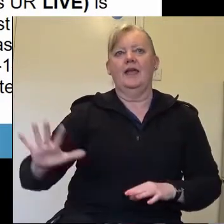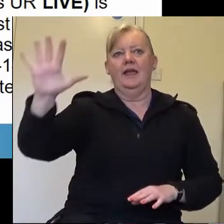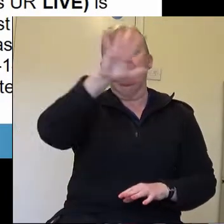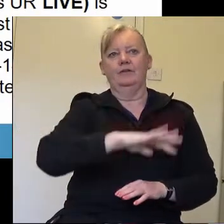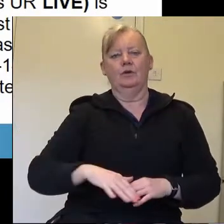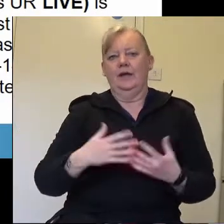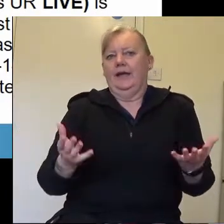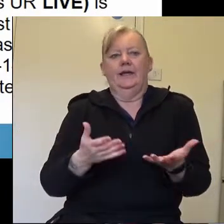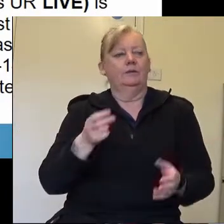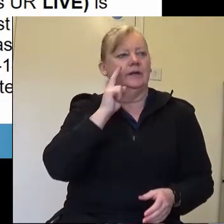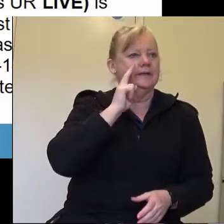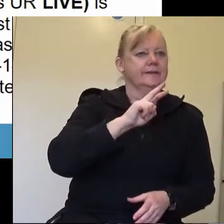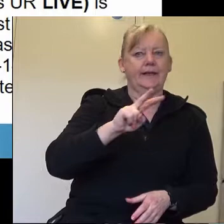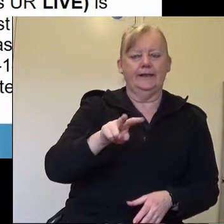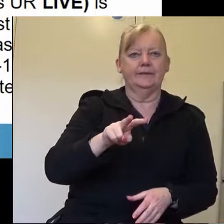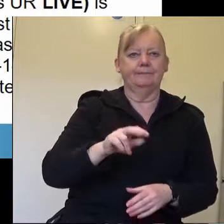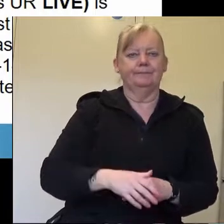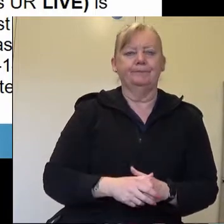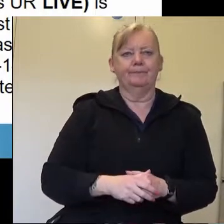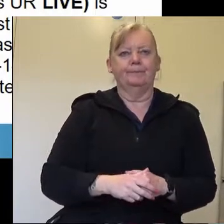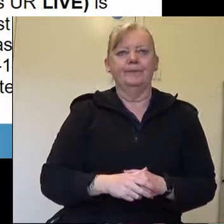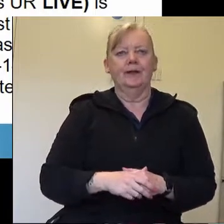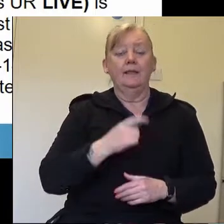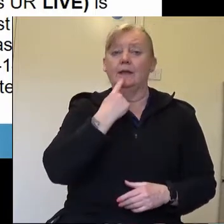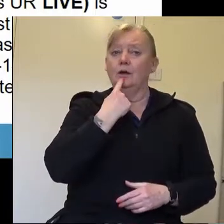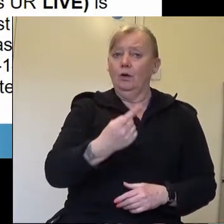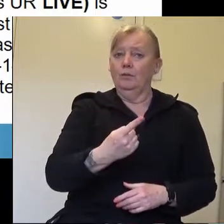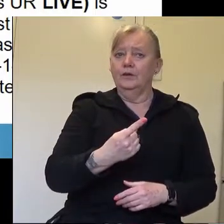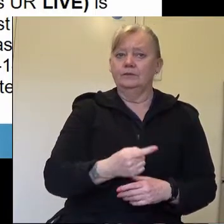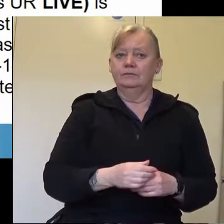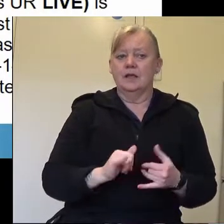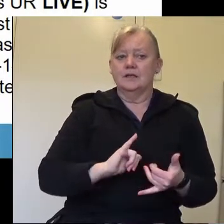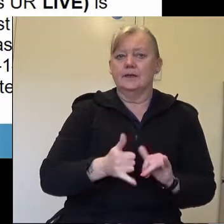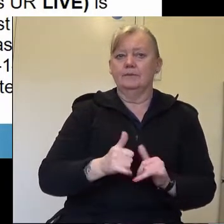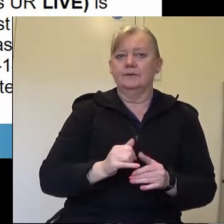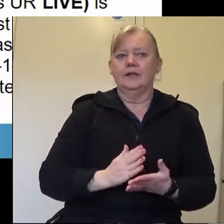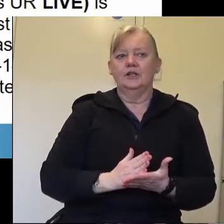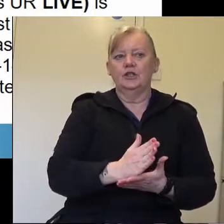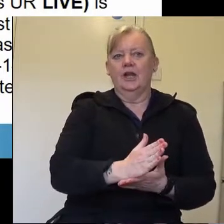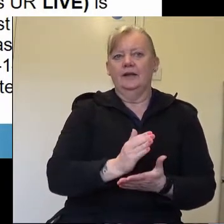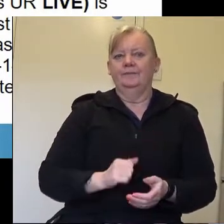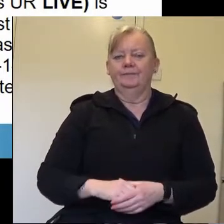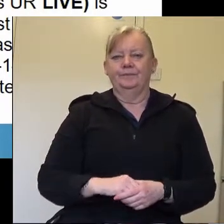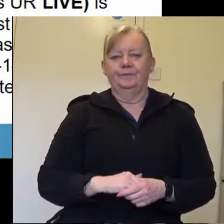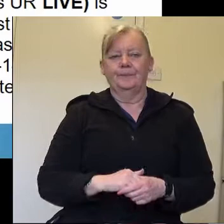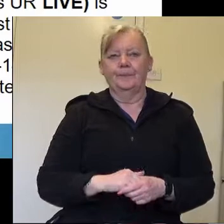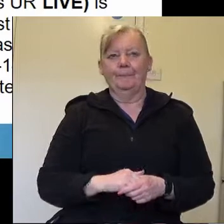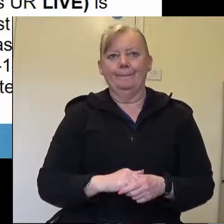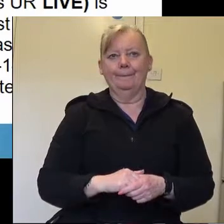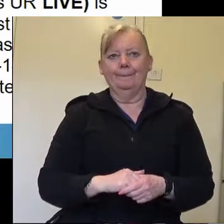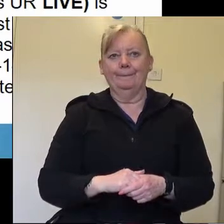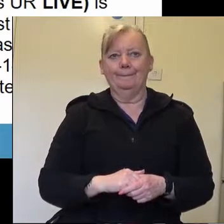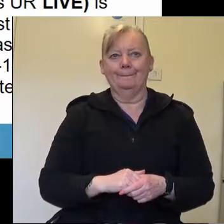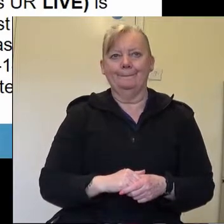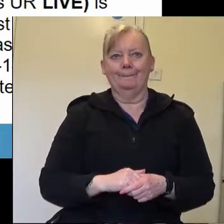So anyone, anywhere can see it. They can view it, okay? They can comment on it, and sometimes they can share it.